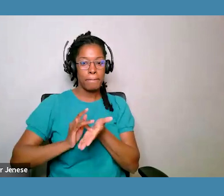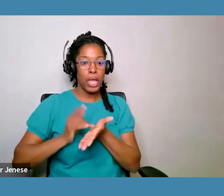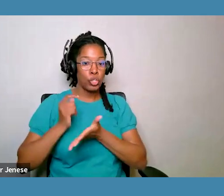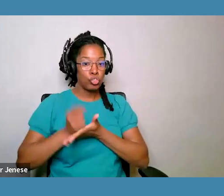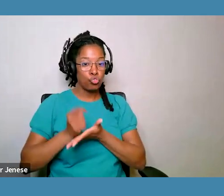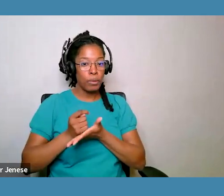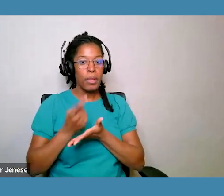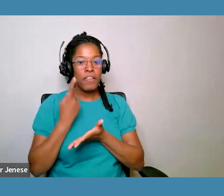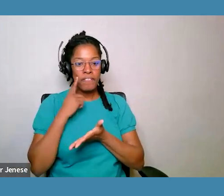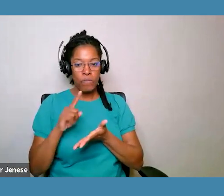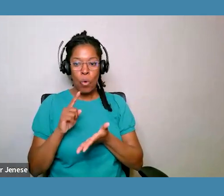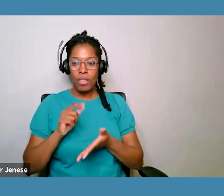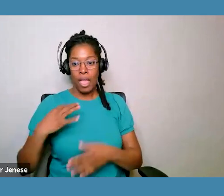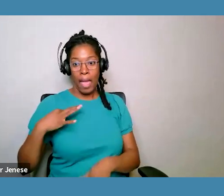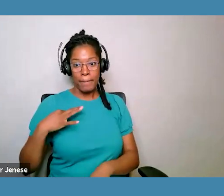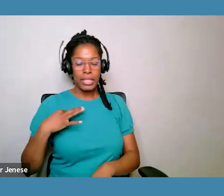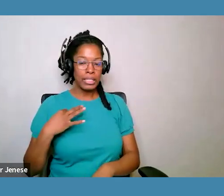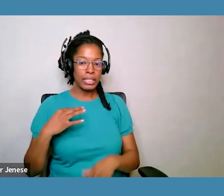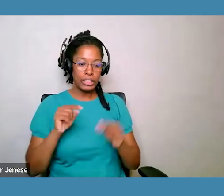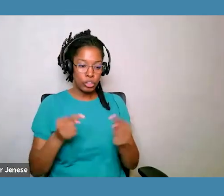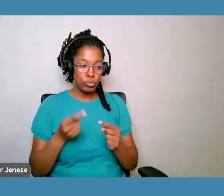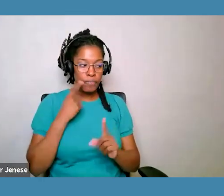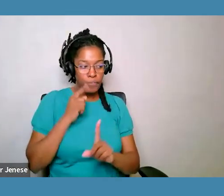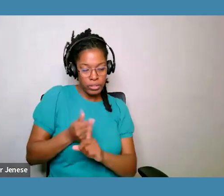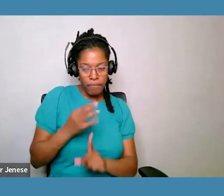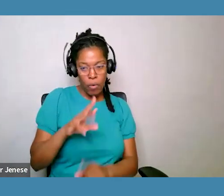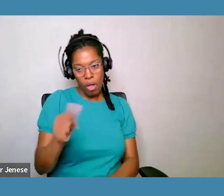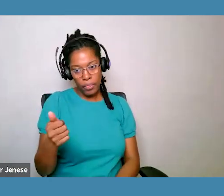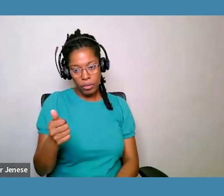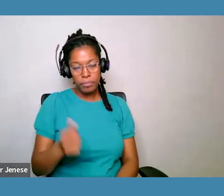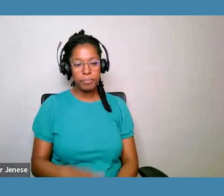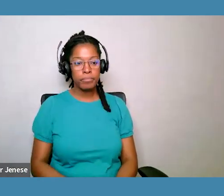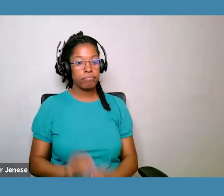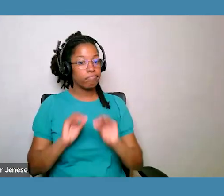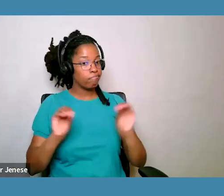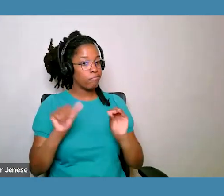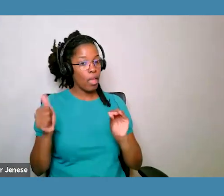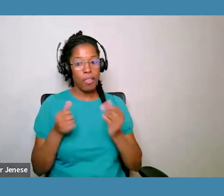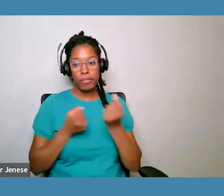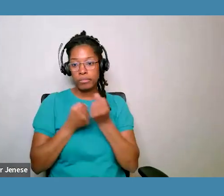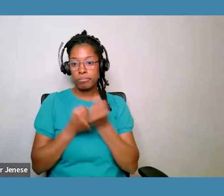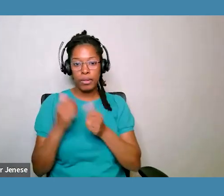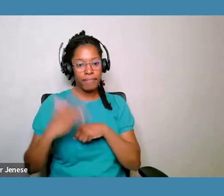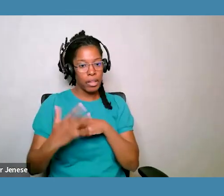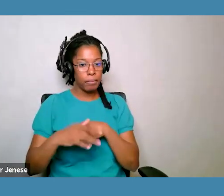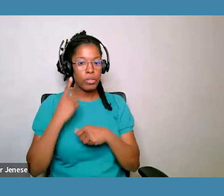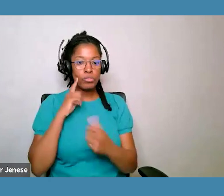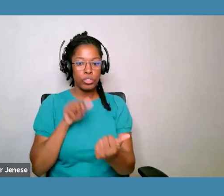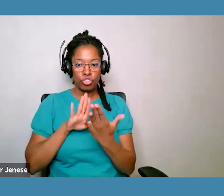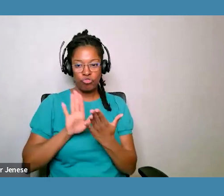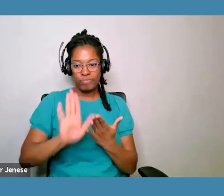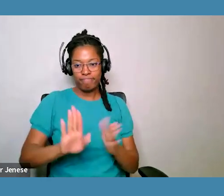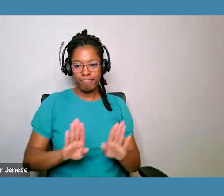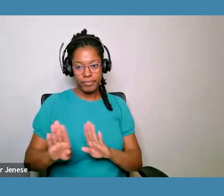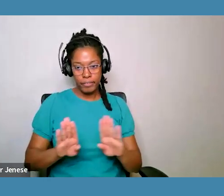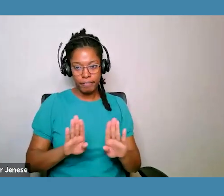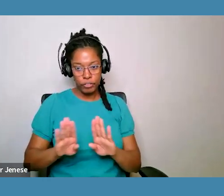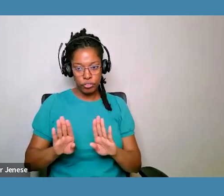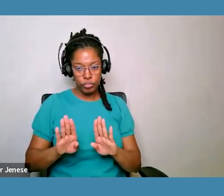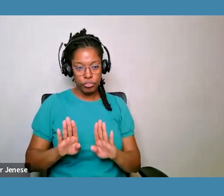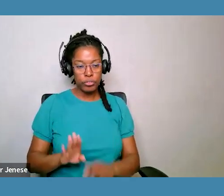applicant's injury to self or others. No other supports are available to address the applicant's